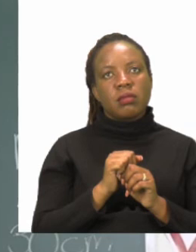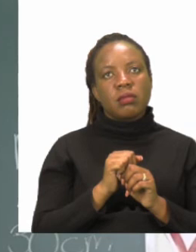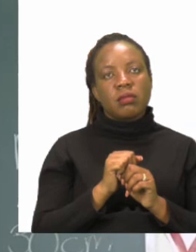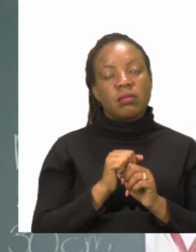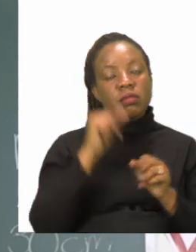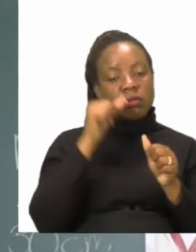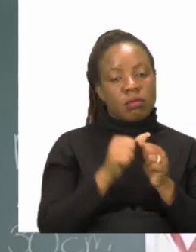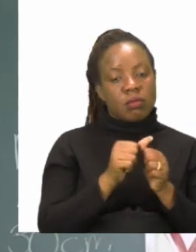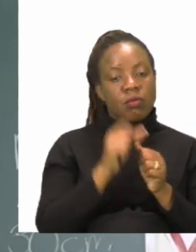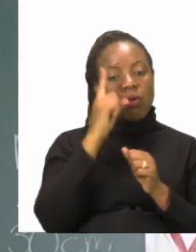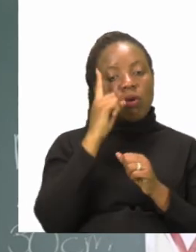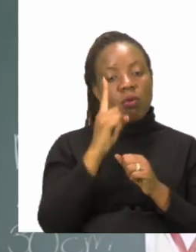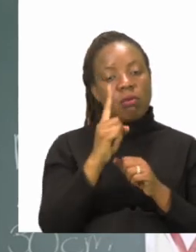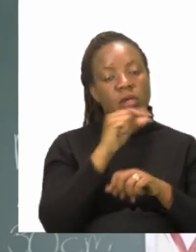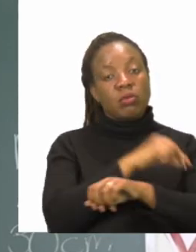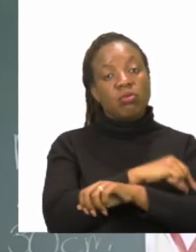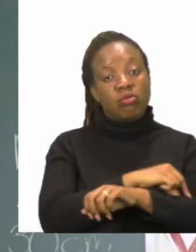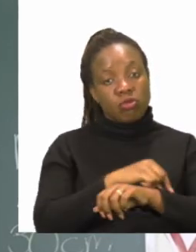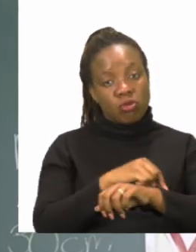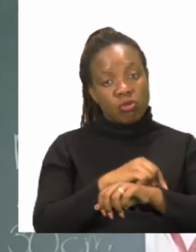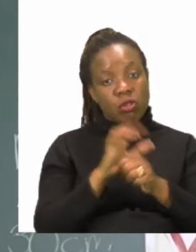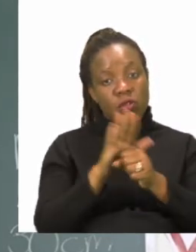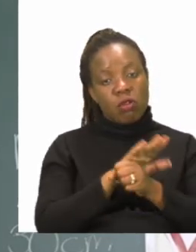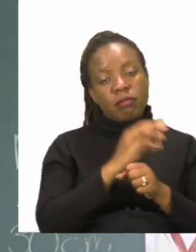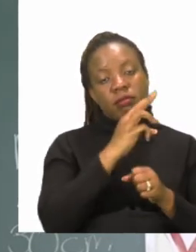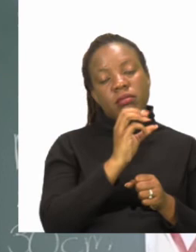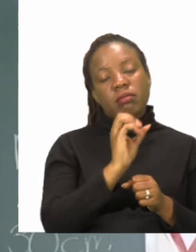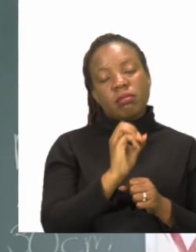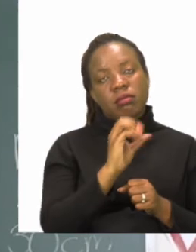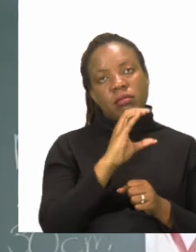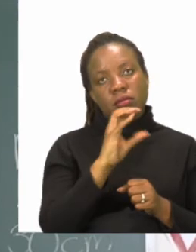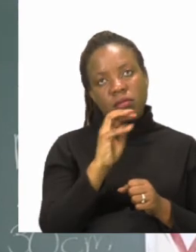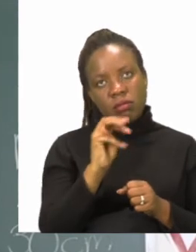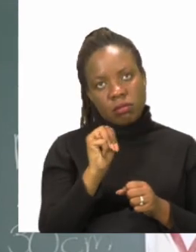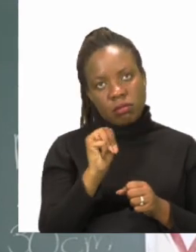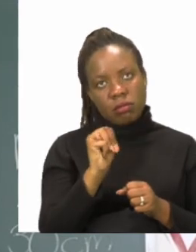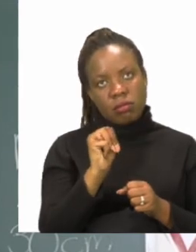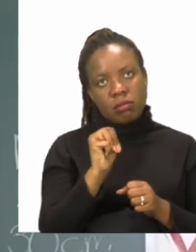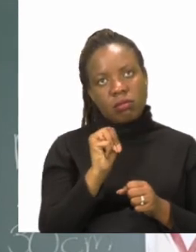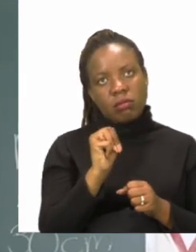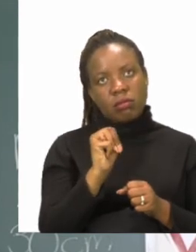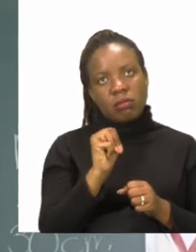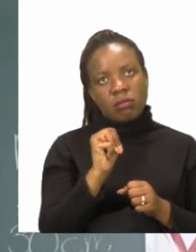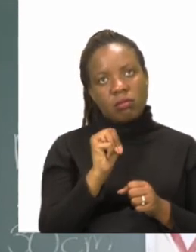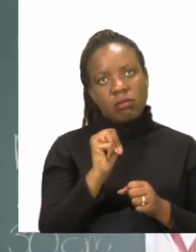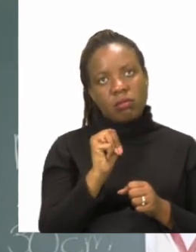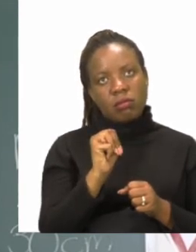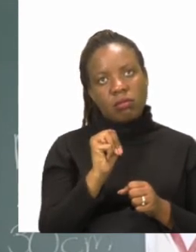said earlier, that your ruler is 30 centimeters. So my 30